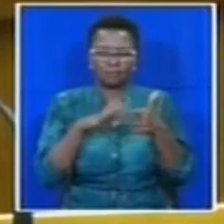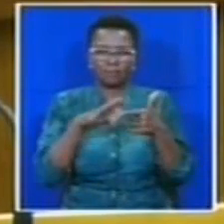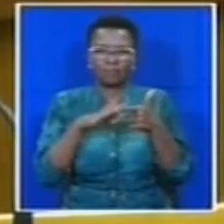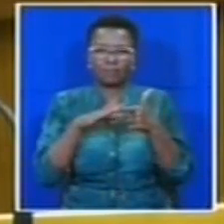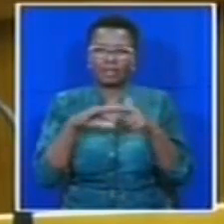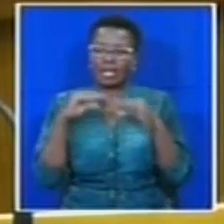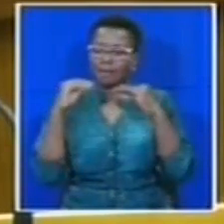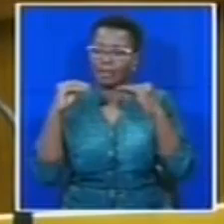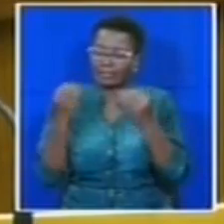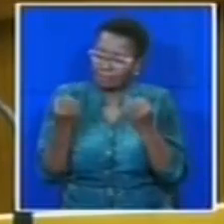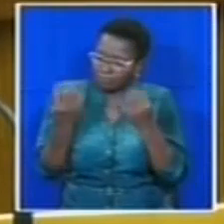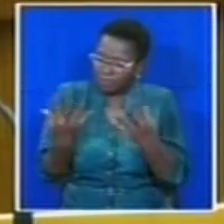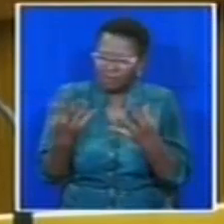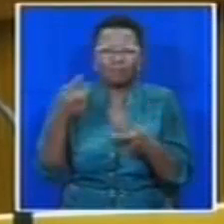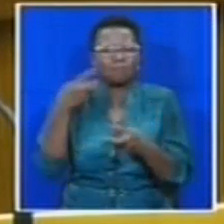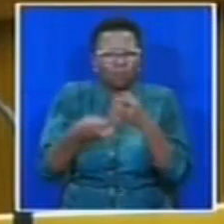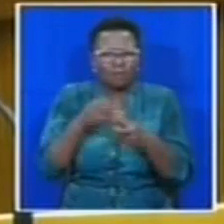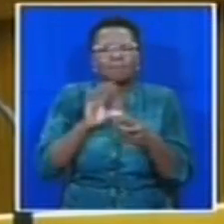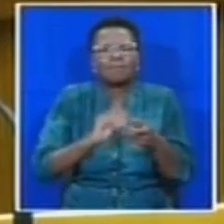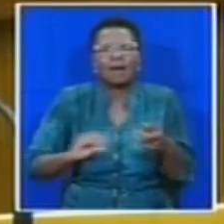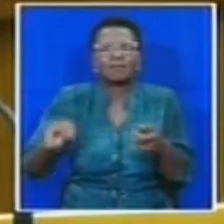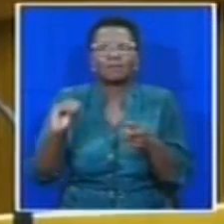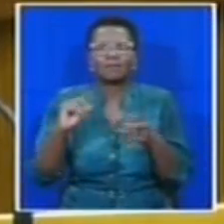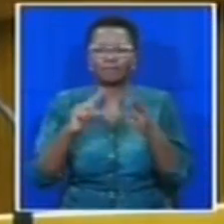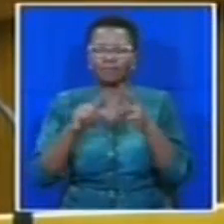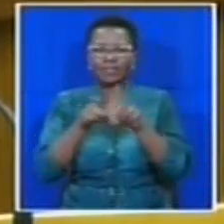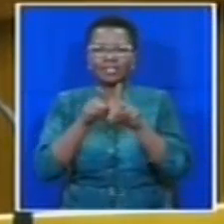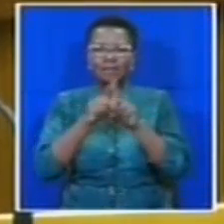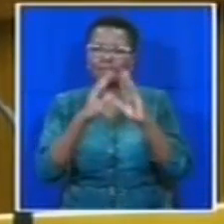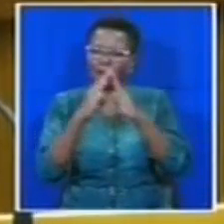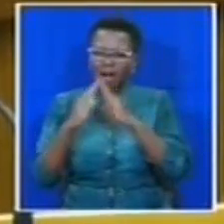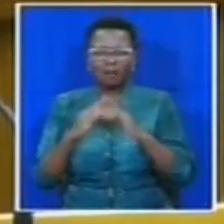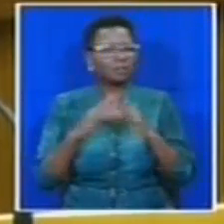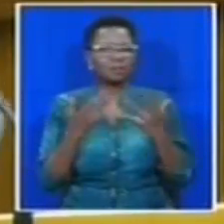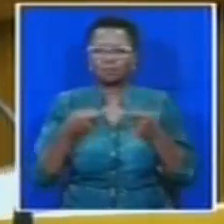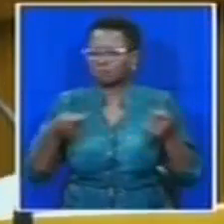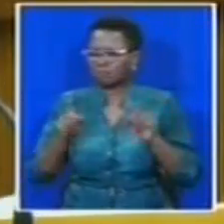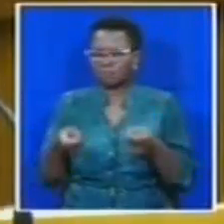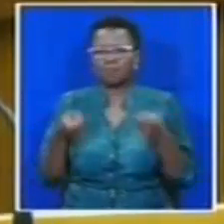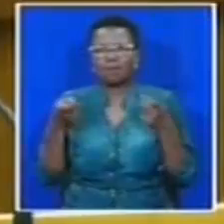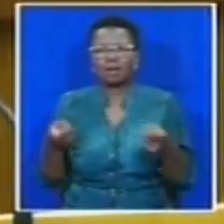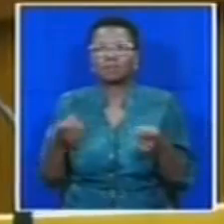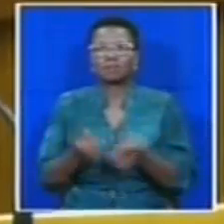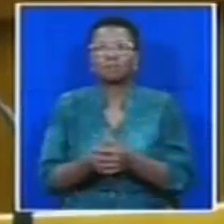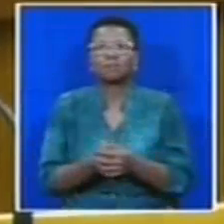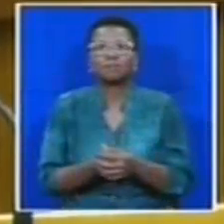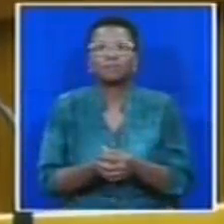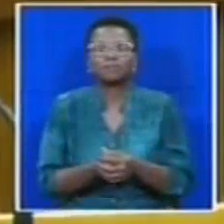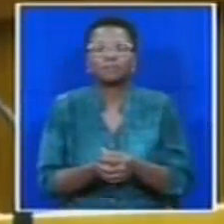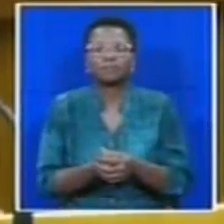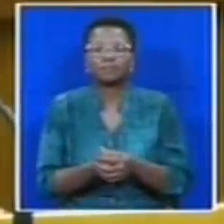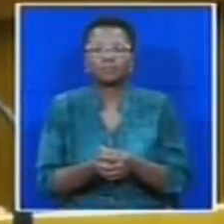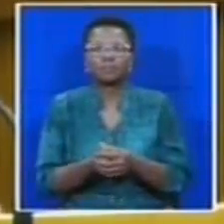in difficulties and households are struggling to make ends meet. In the lead up to this